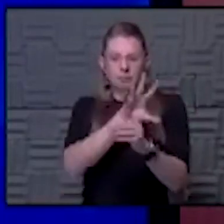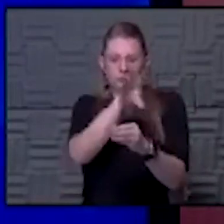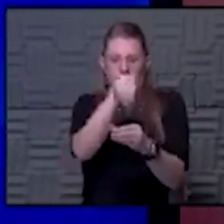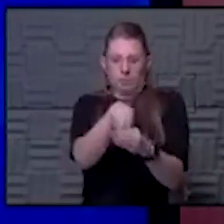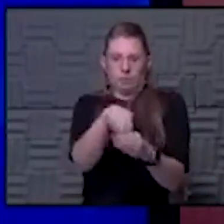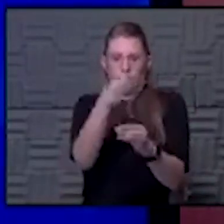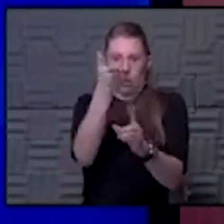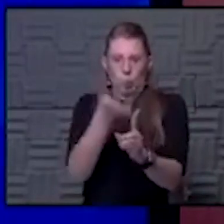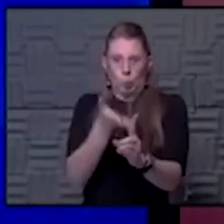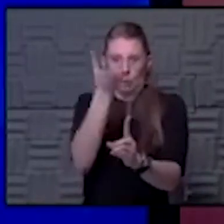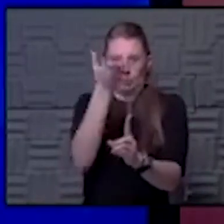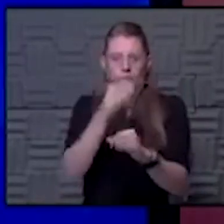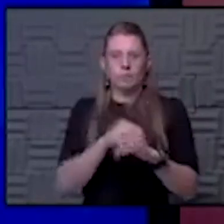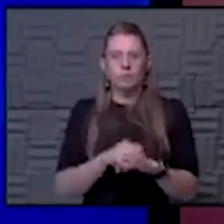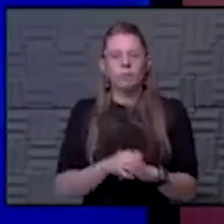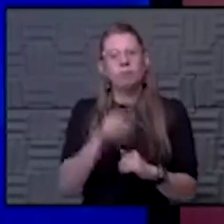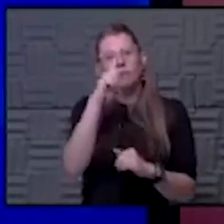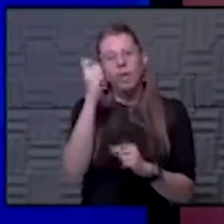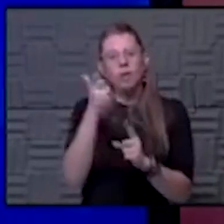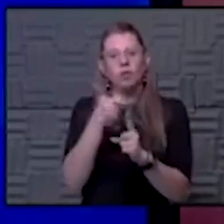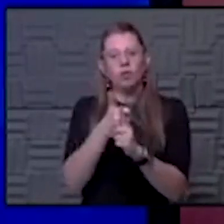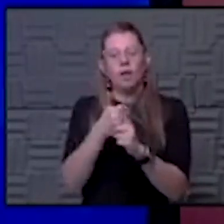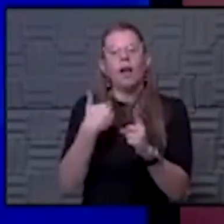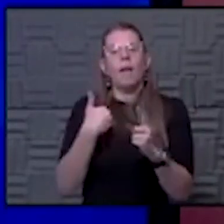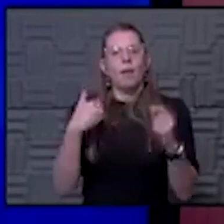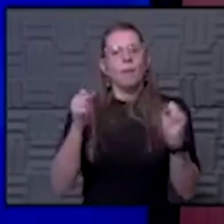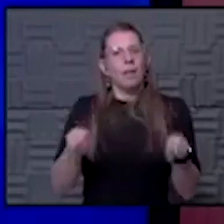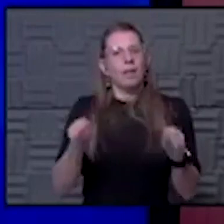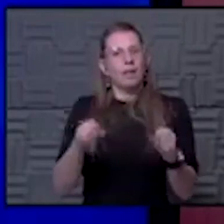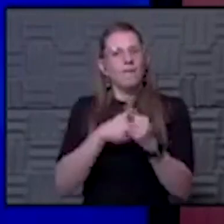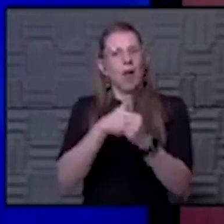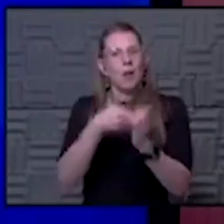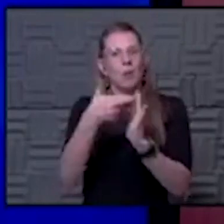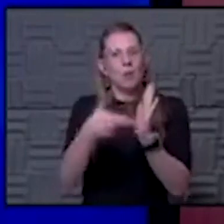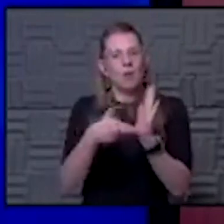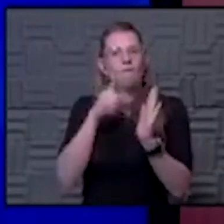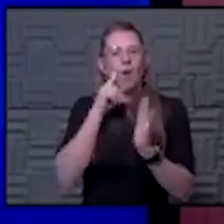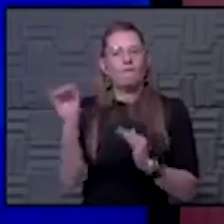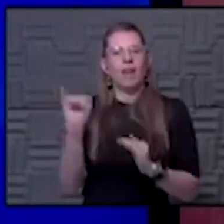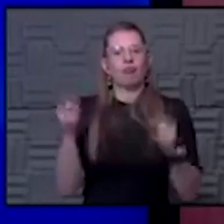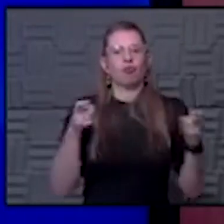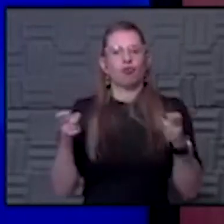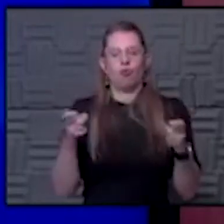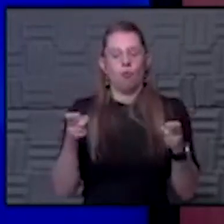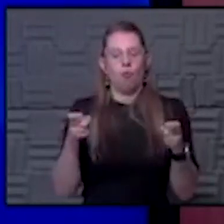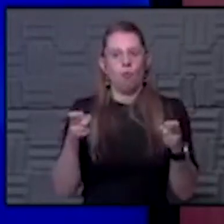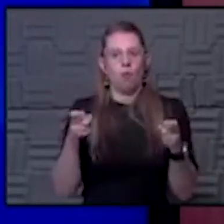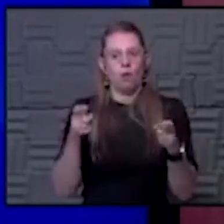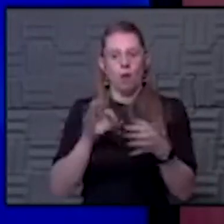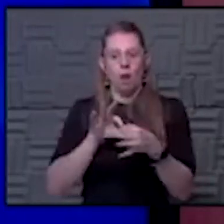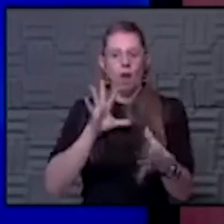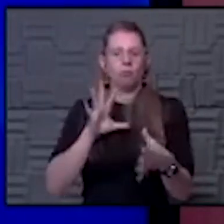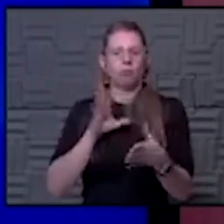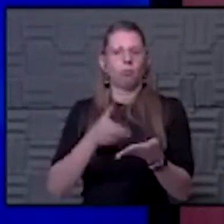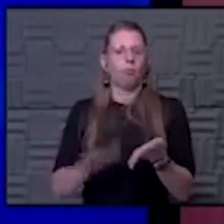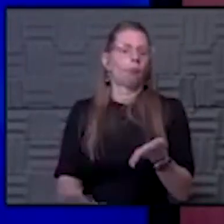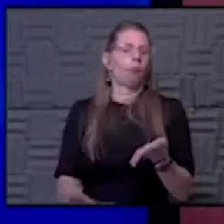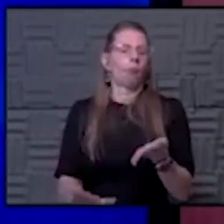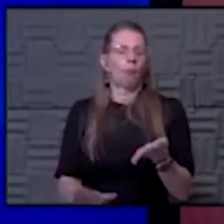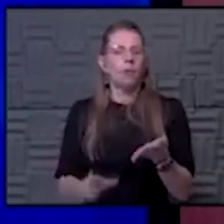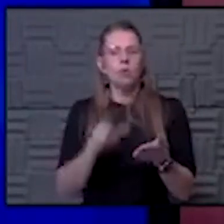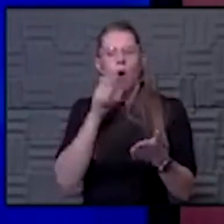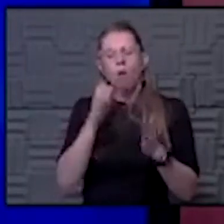you because you have the ability to follow the rules of infection control. Don't let that go. Don't get